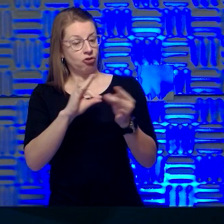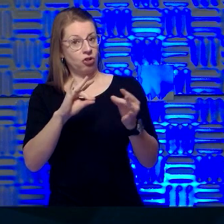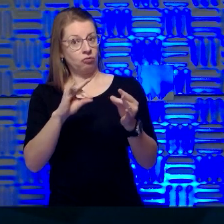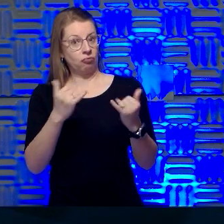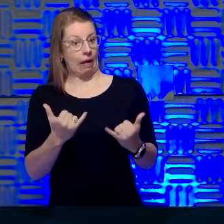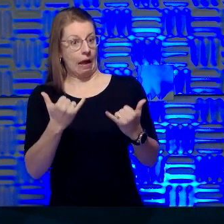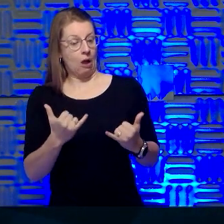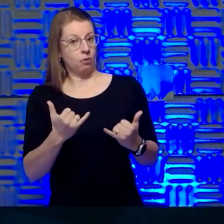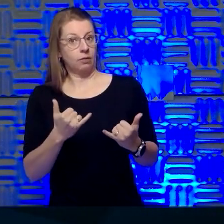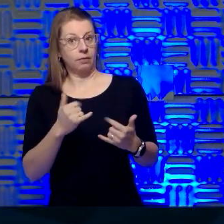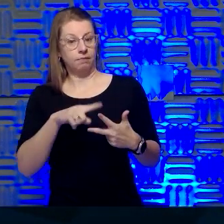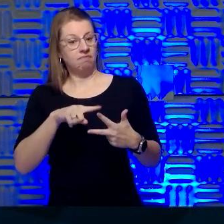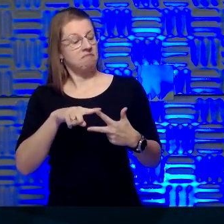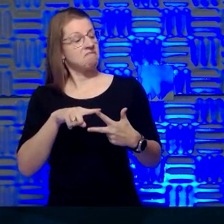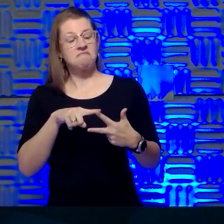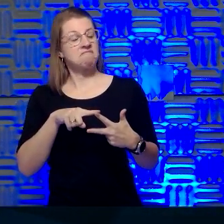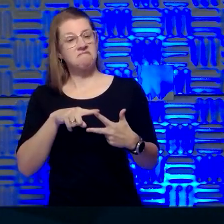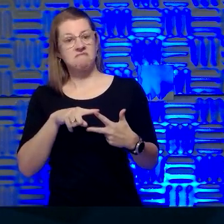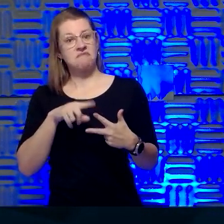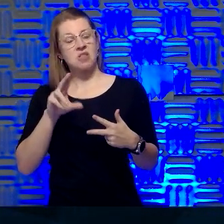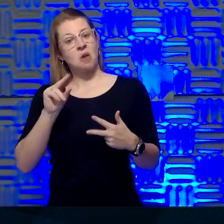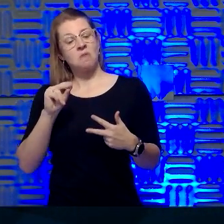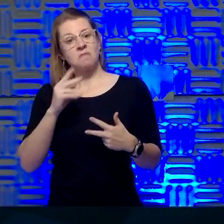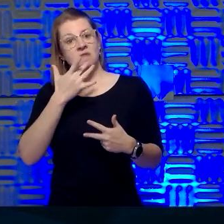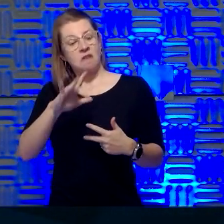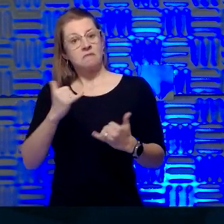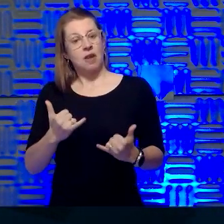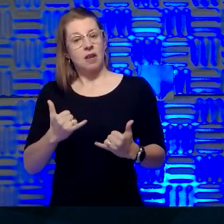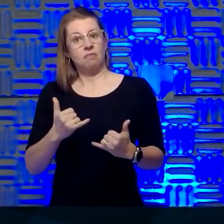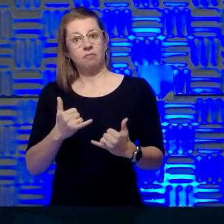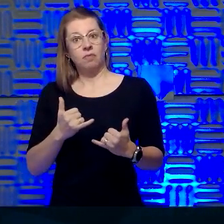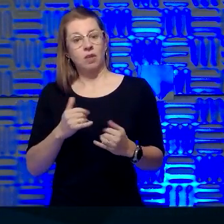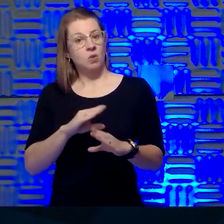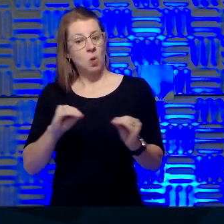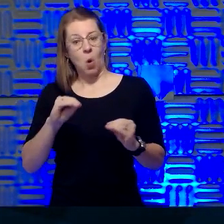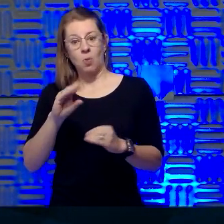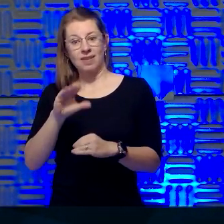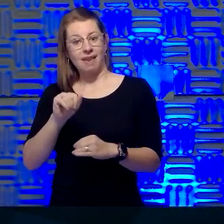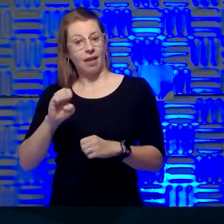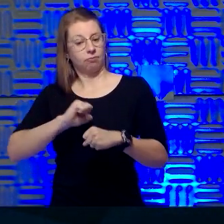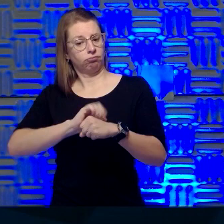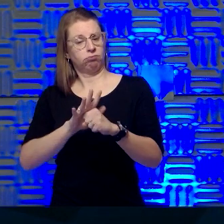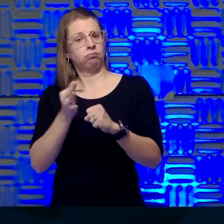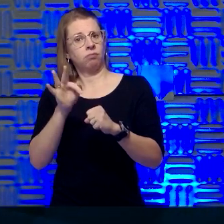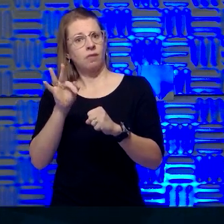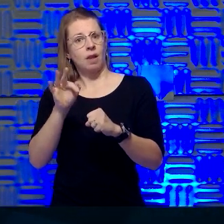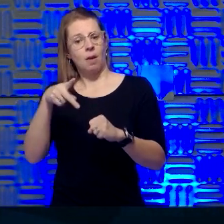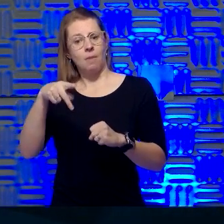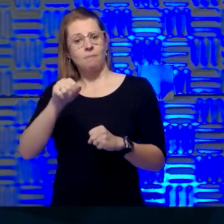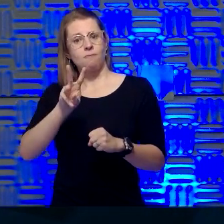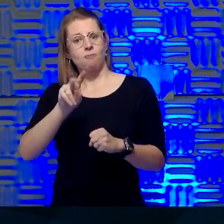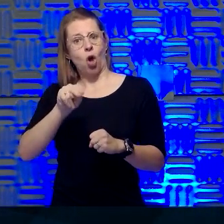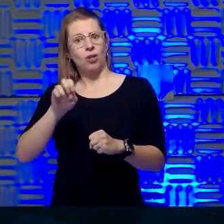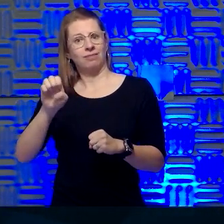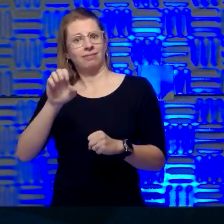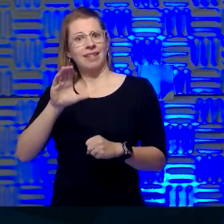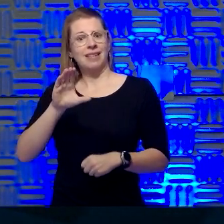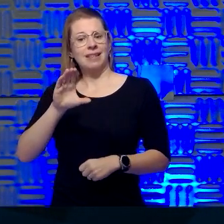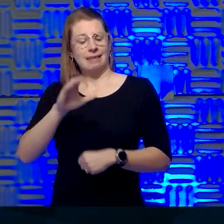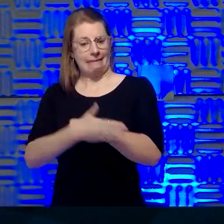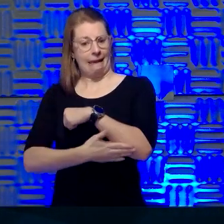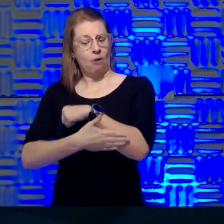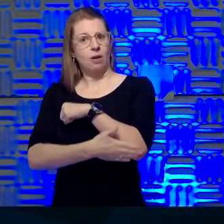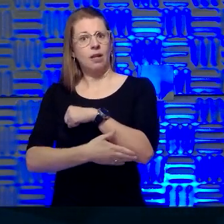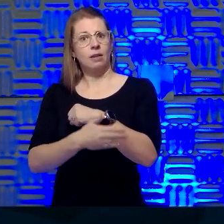I mean, we're quite fortunate right now in the fact that we do not have any cases in Pawnee County. and we are